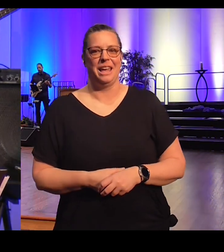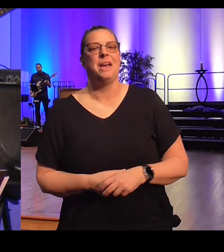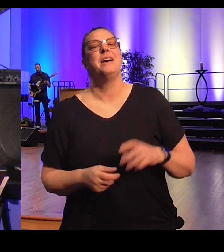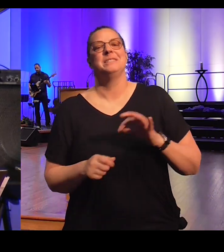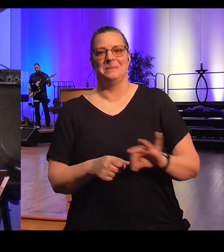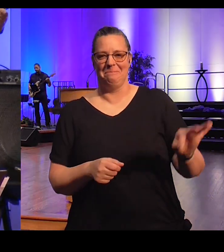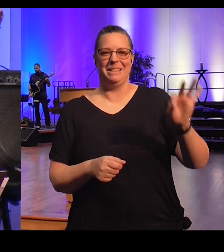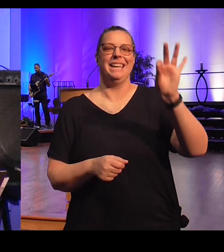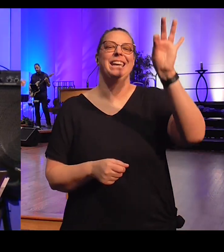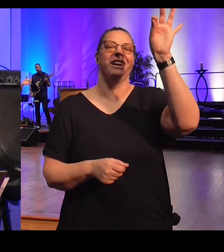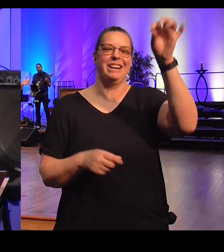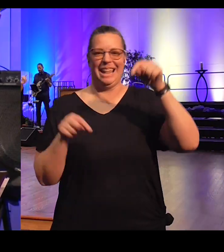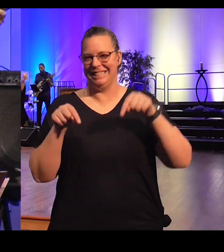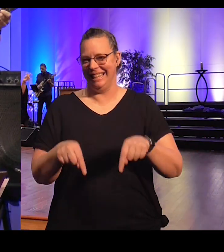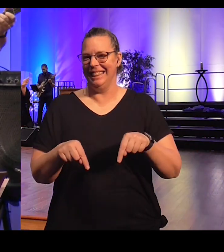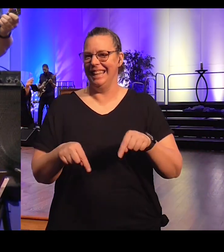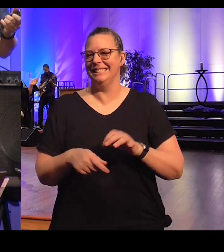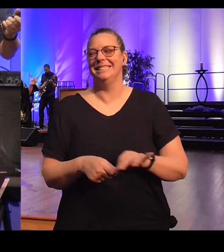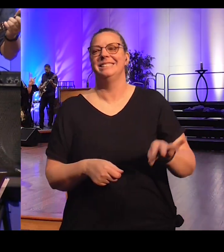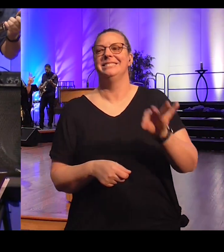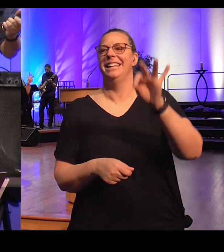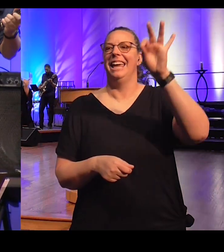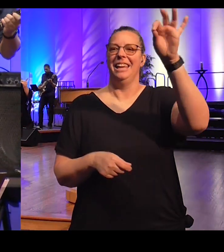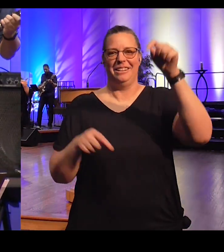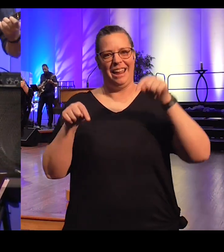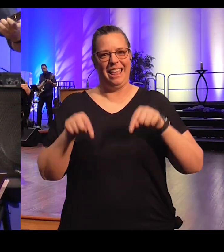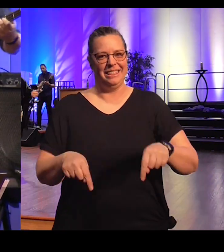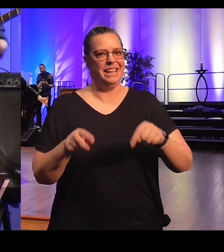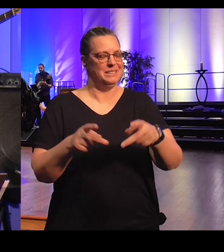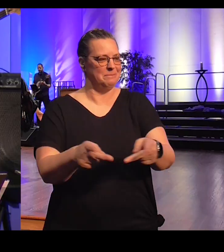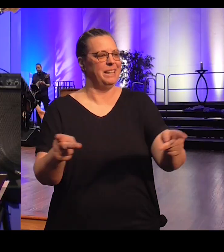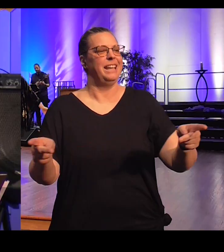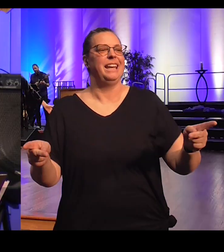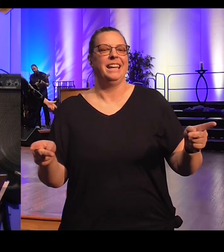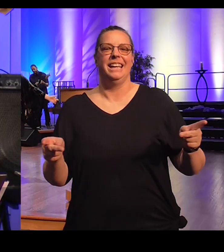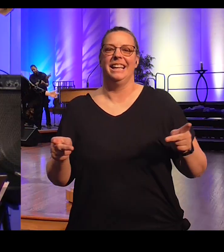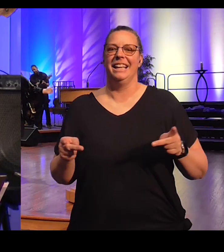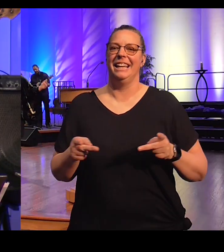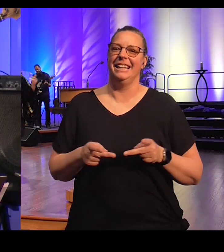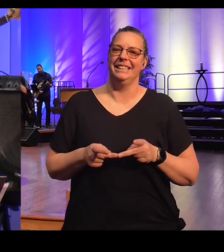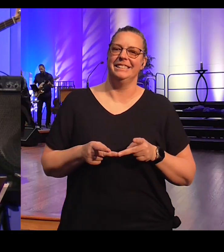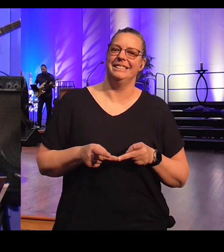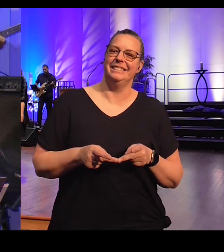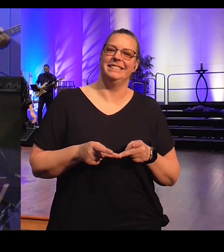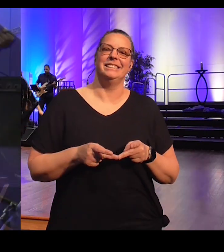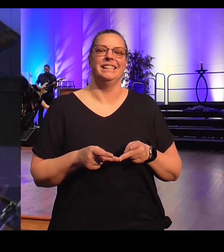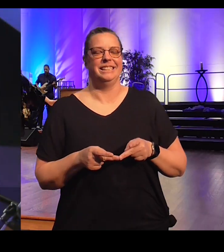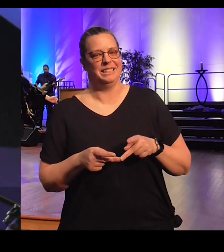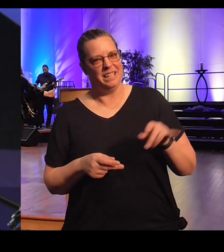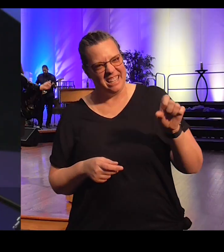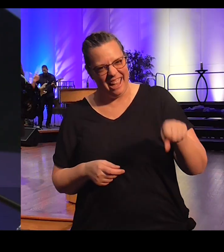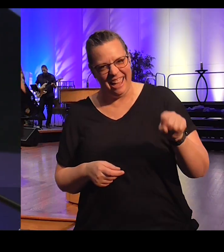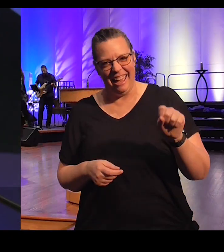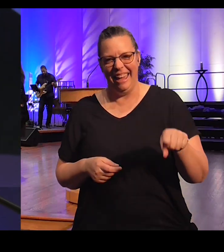Oh, Spirit is in this, Spirit is in this place.